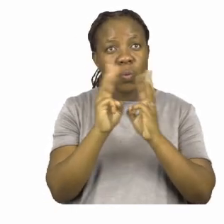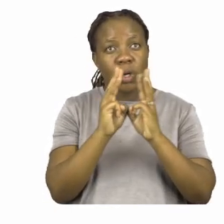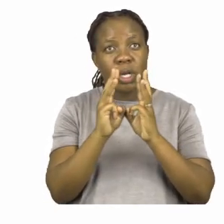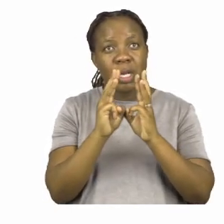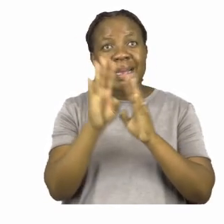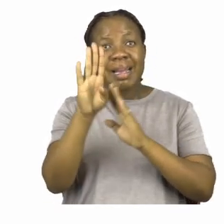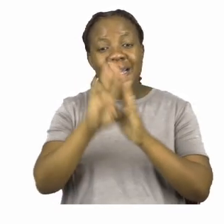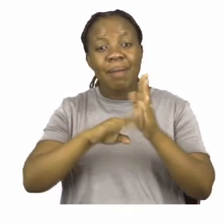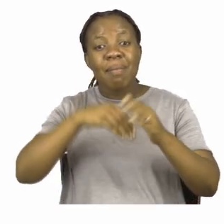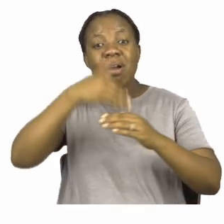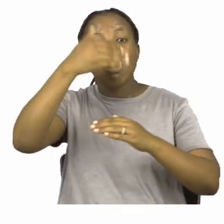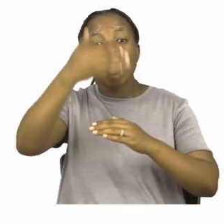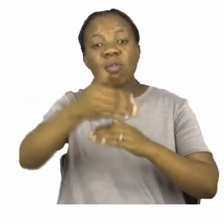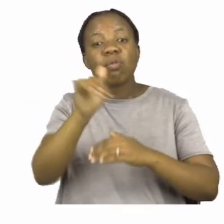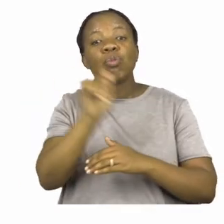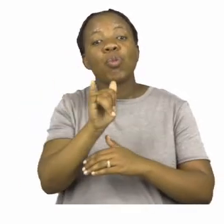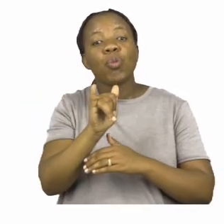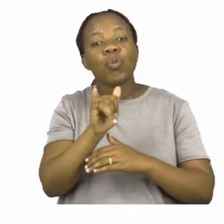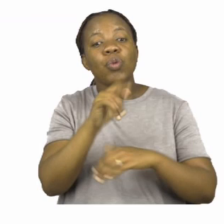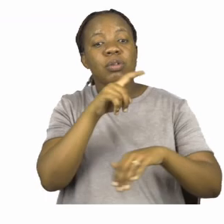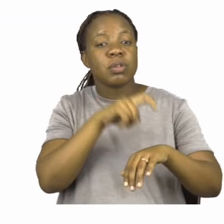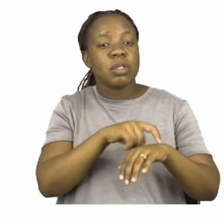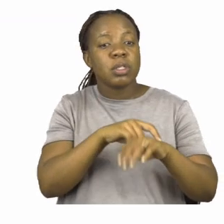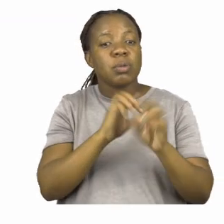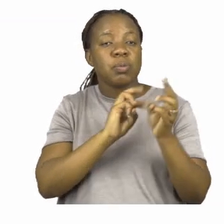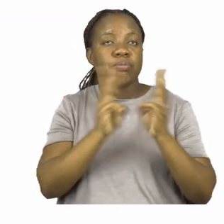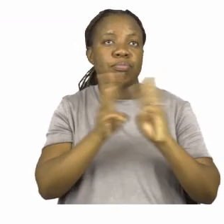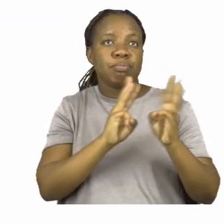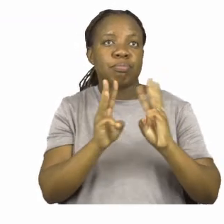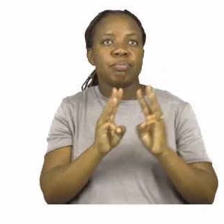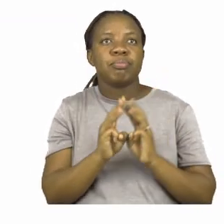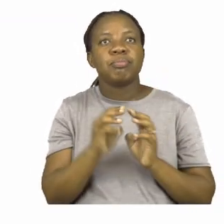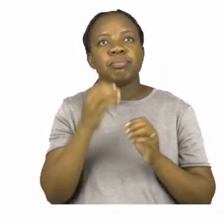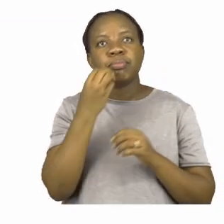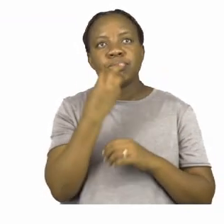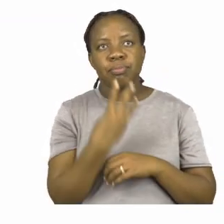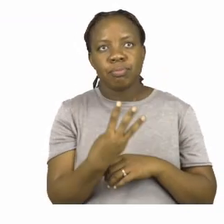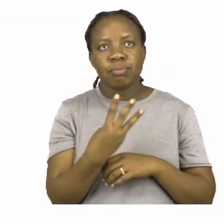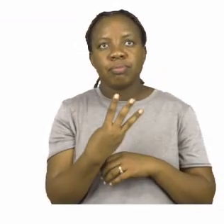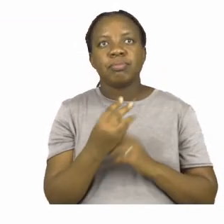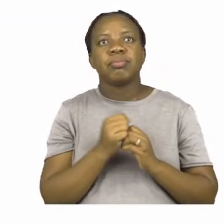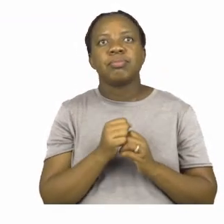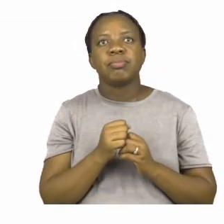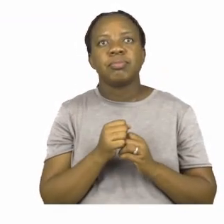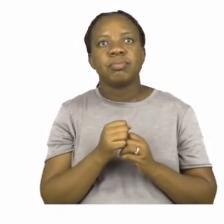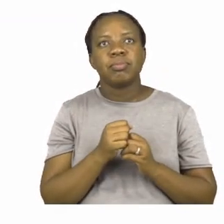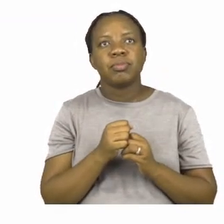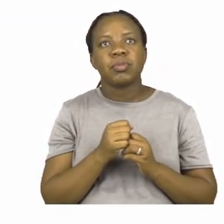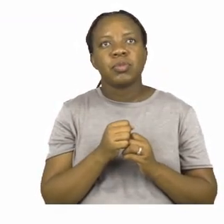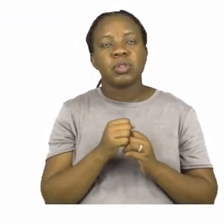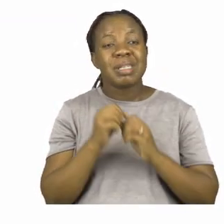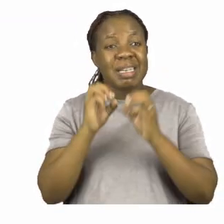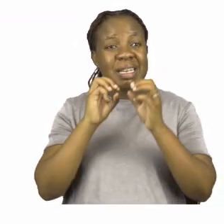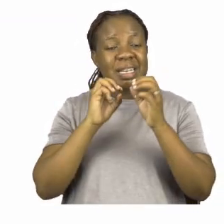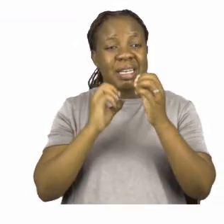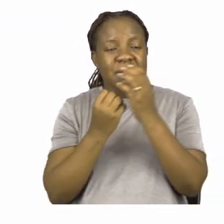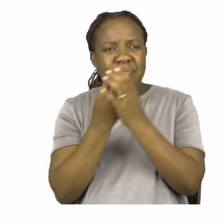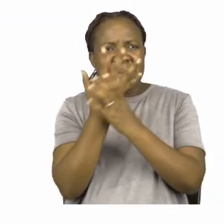which season? 3. What is the weather like in